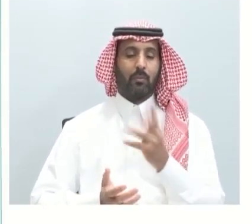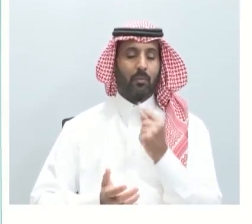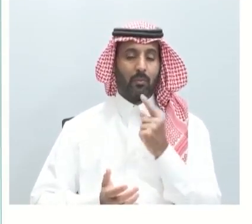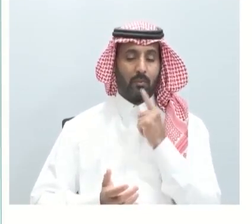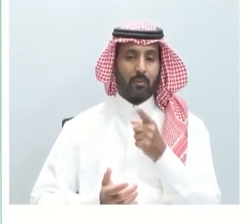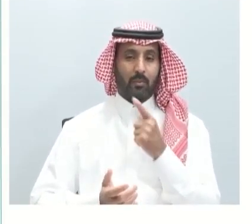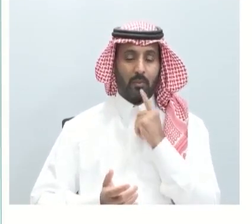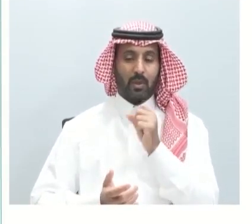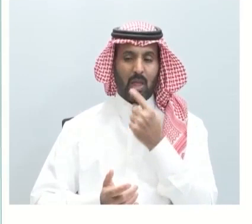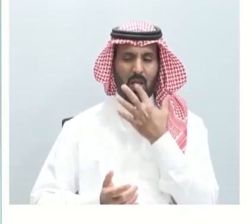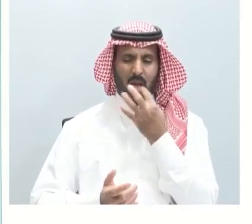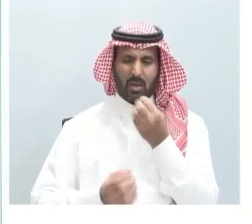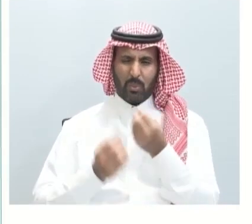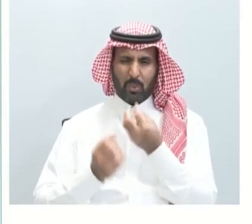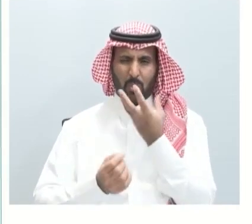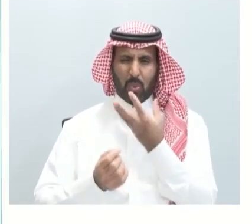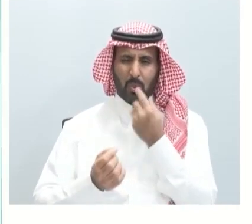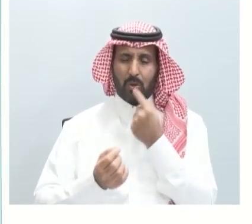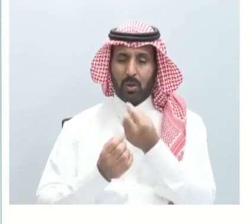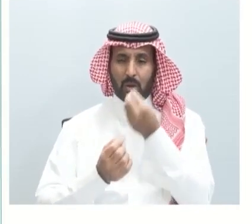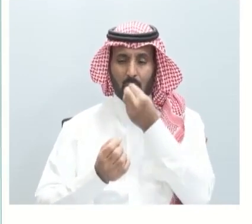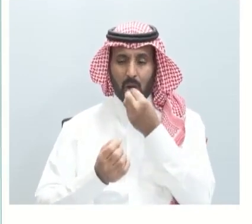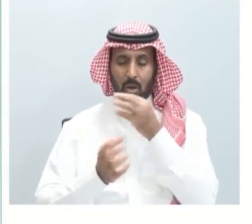the spiciest food you've ever